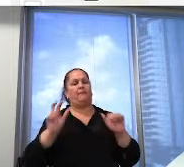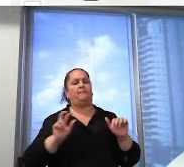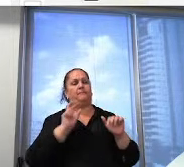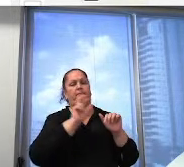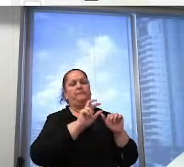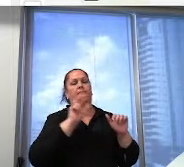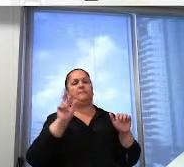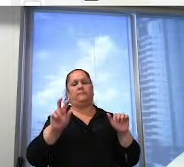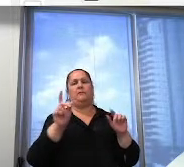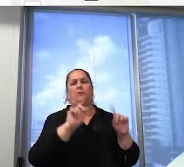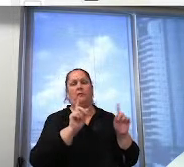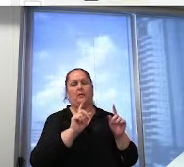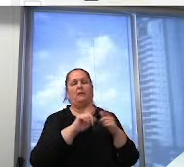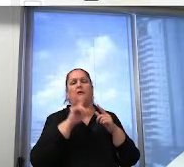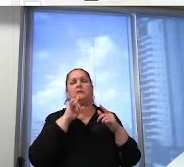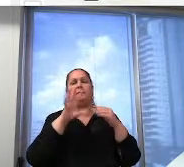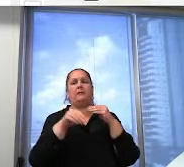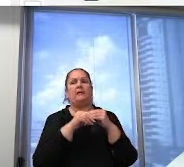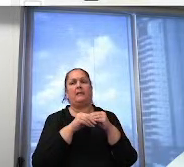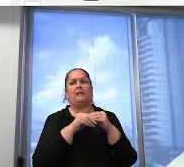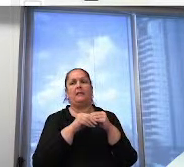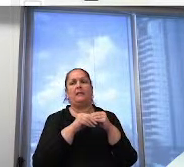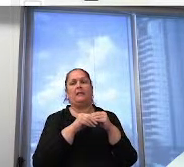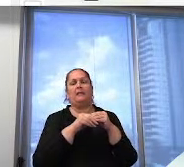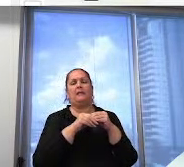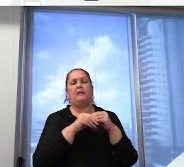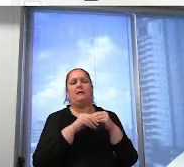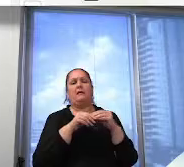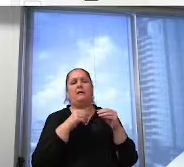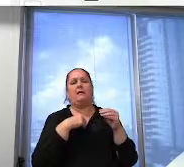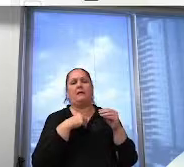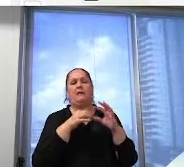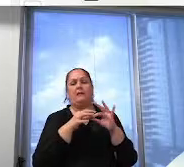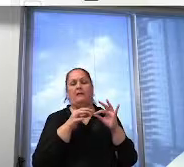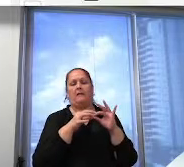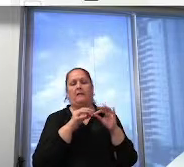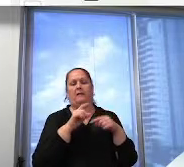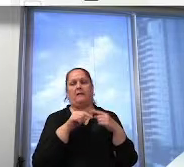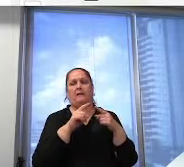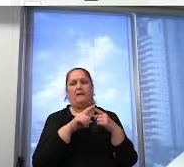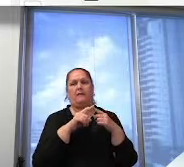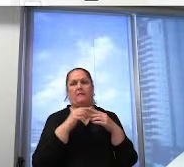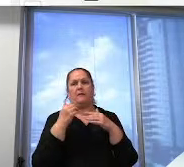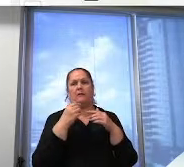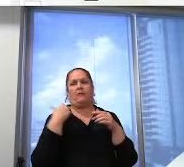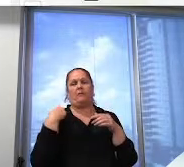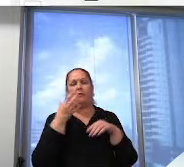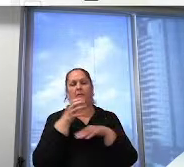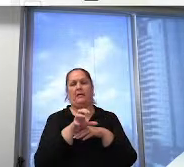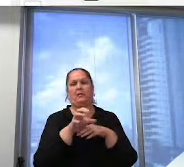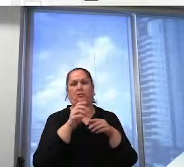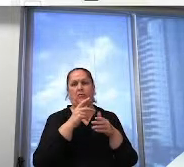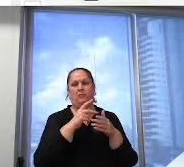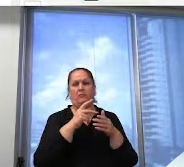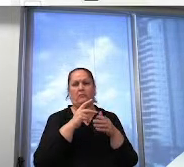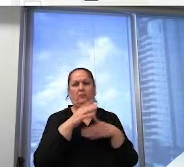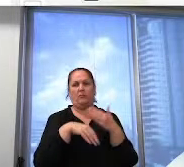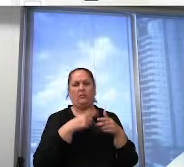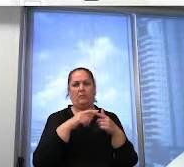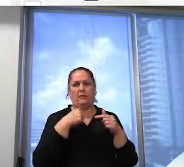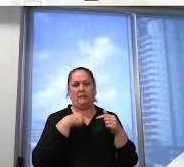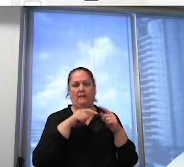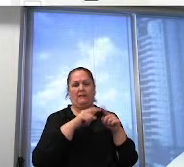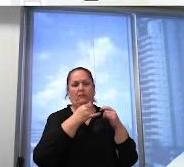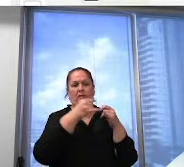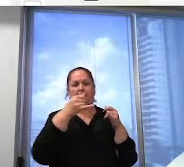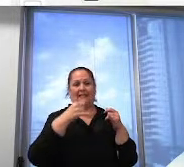identified the allocation. I also will add to what I'm saying is that the criticality we mentioned earlier in regards to the obligation process also interplays when you have